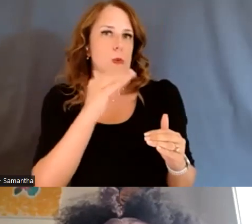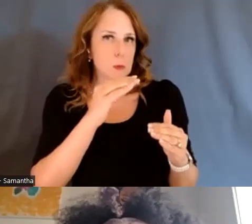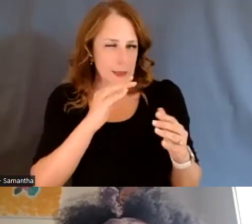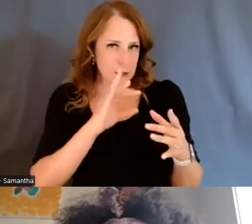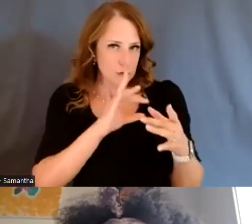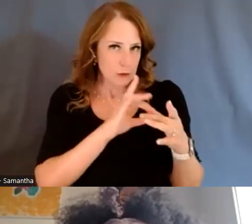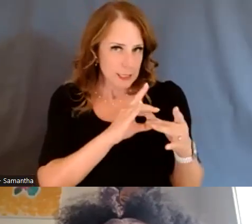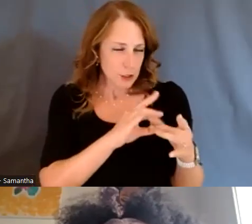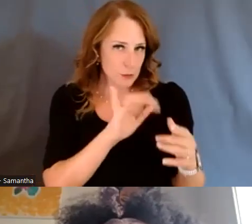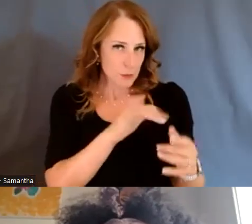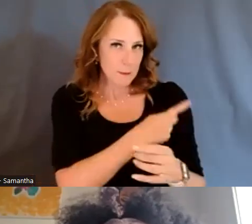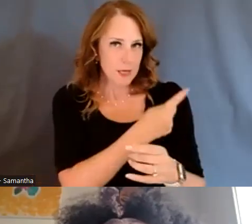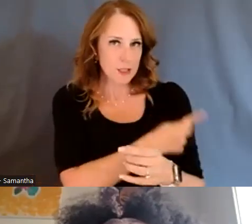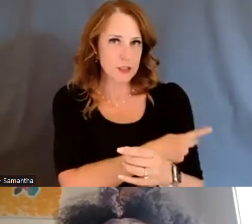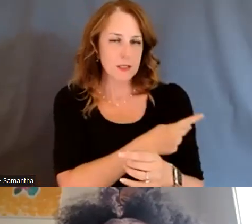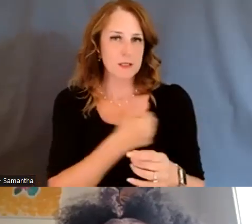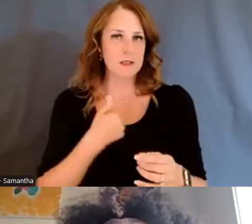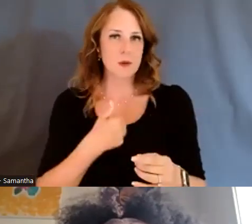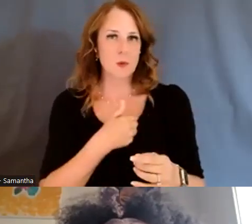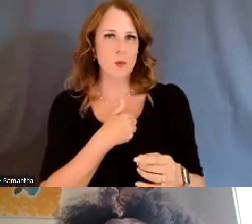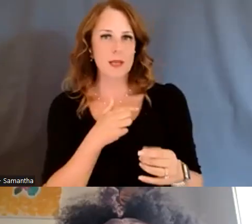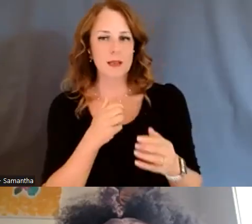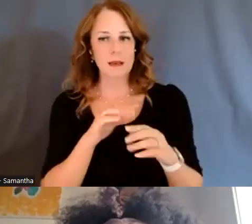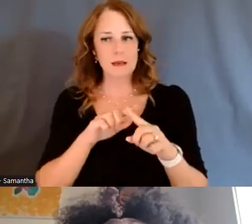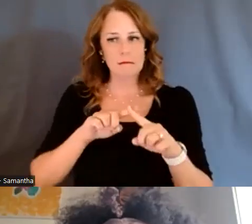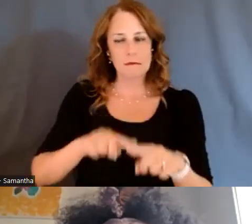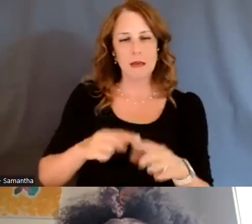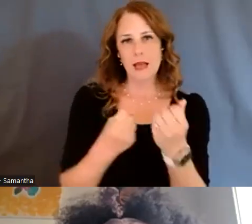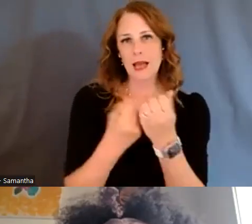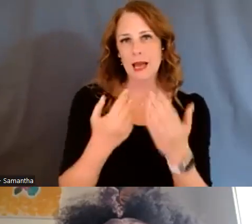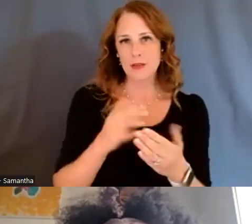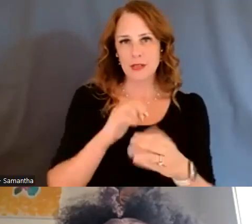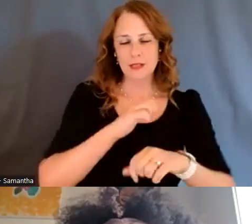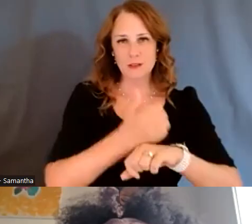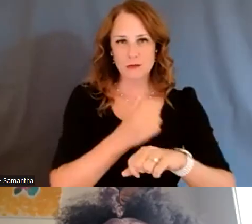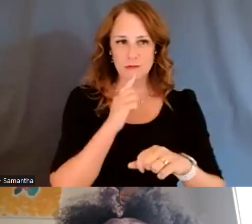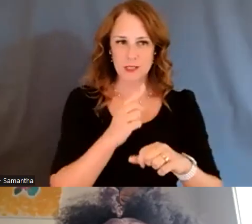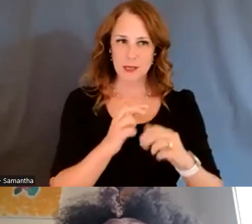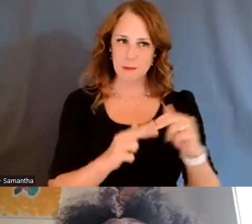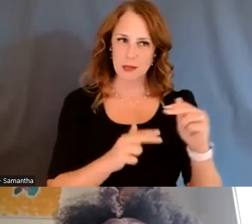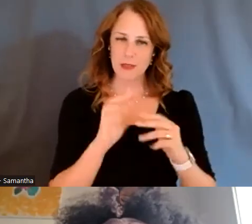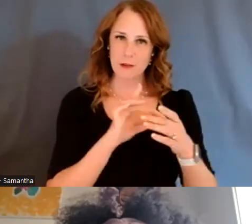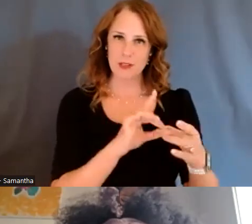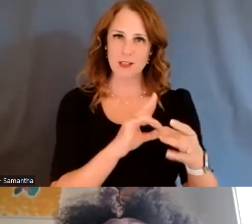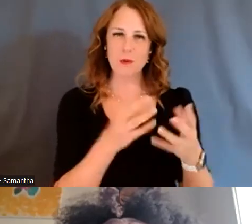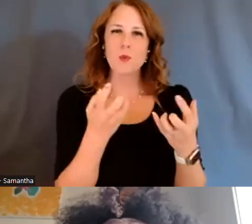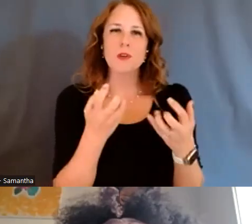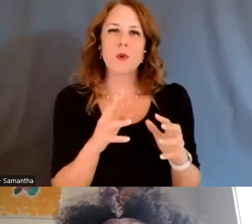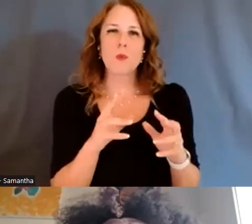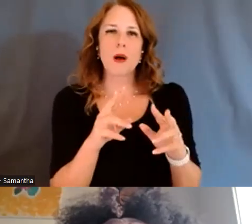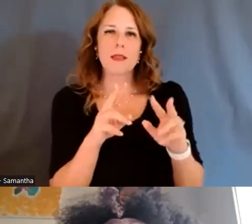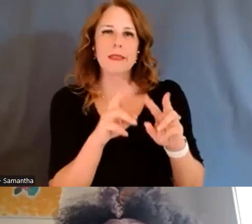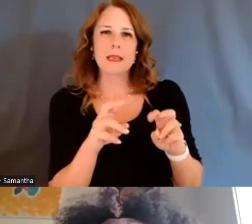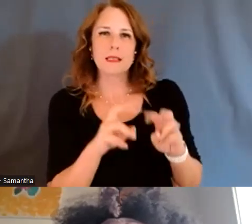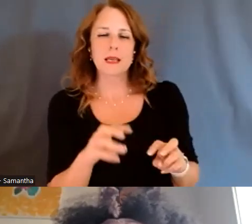with the patient. So we really lean on our advocates to make that relationship because we don't want our exam to be biased. We don't